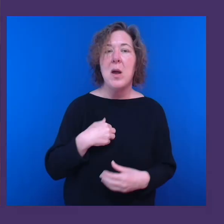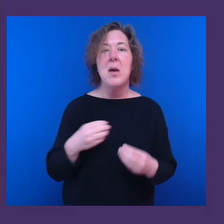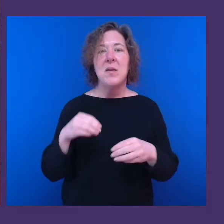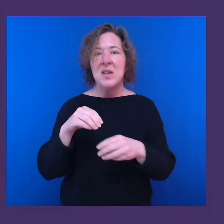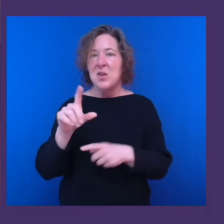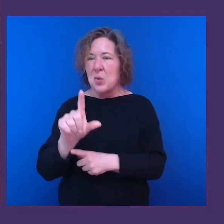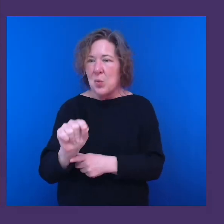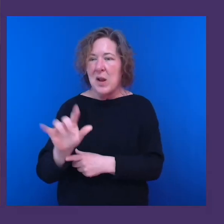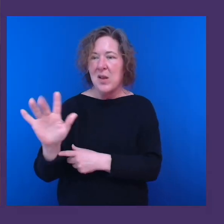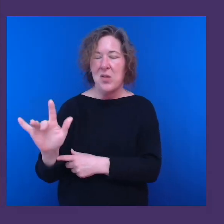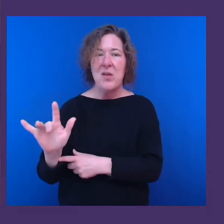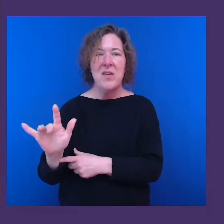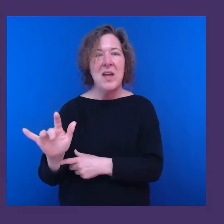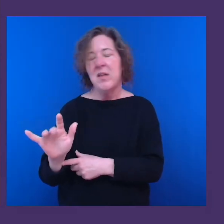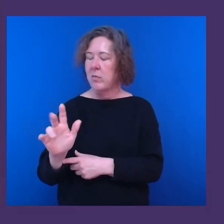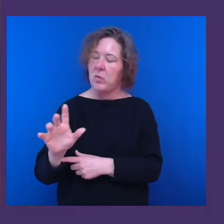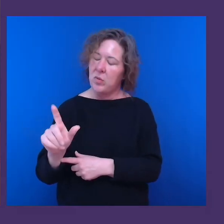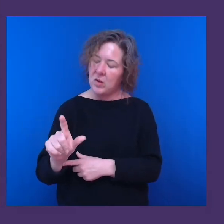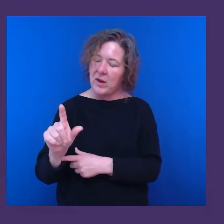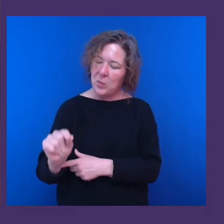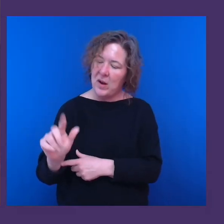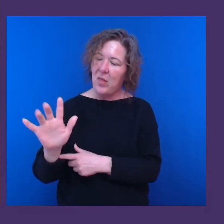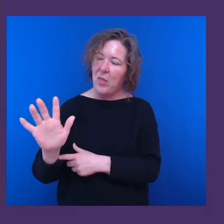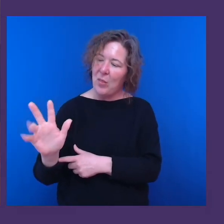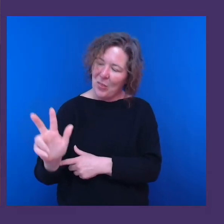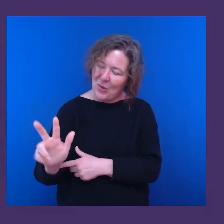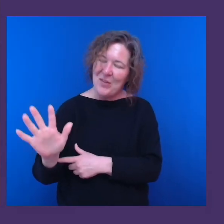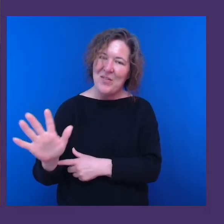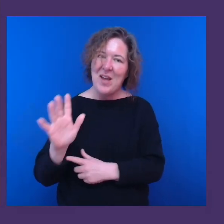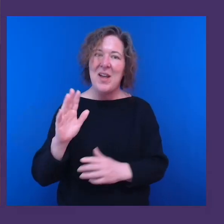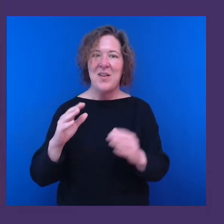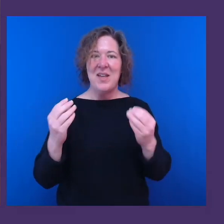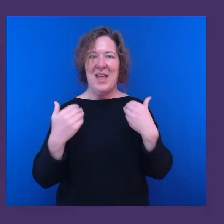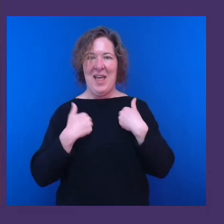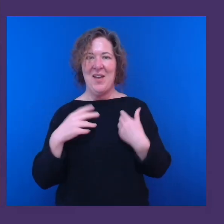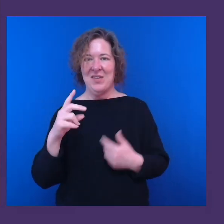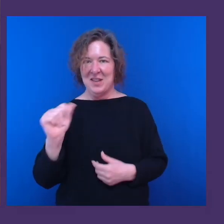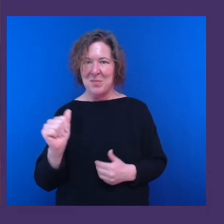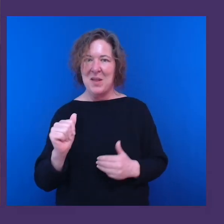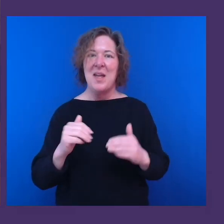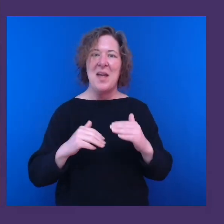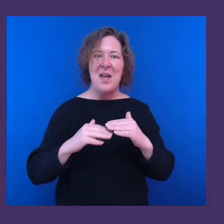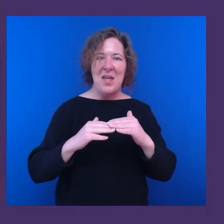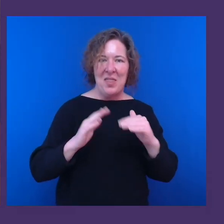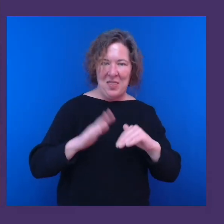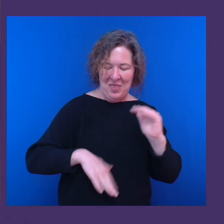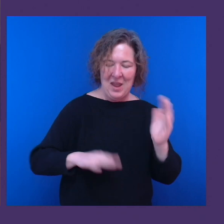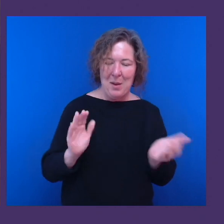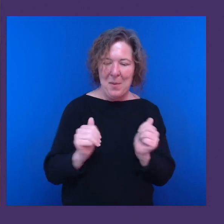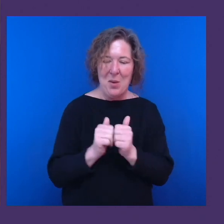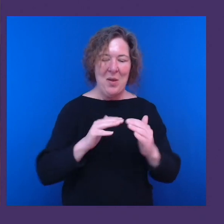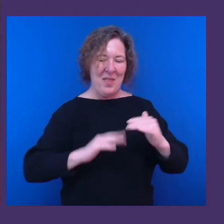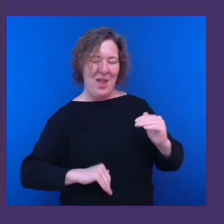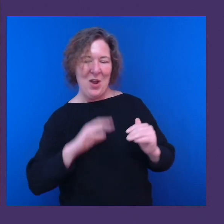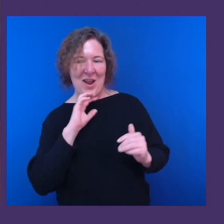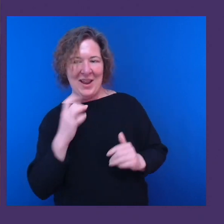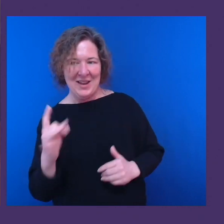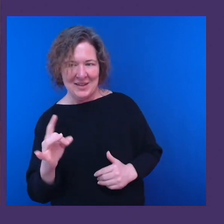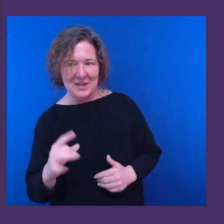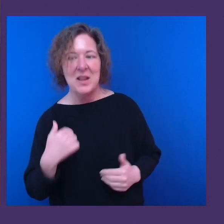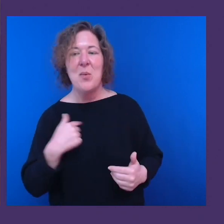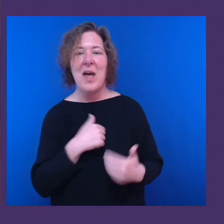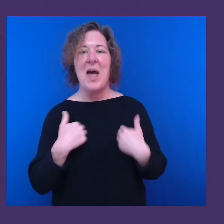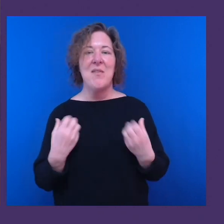the age of 65 than individuals under the age of 18. So when you just look at our demographics, there are going to be a lot more people